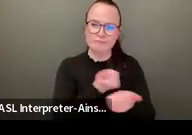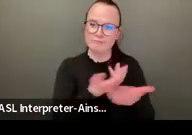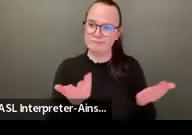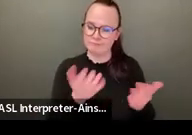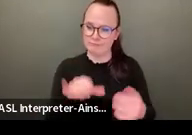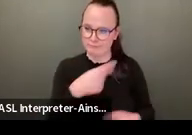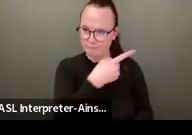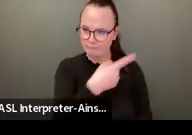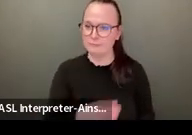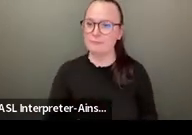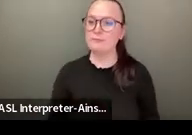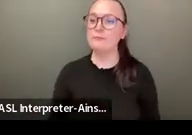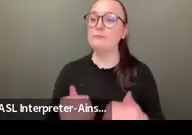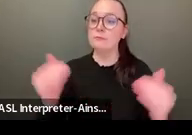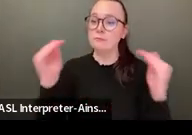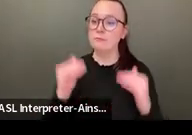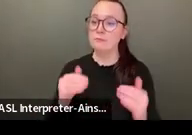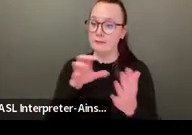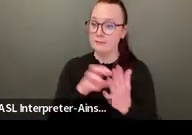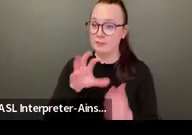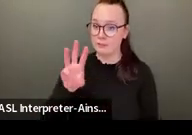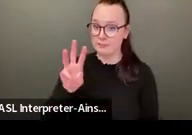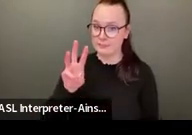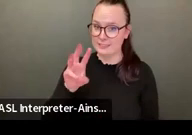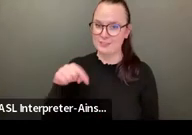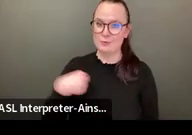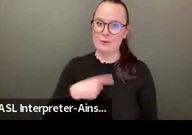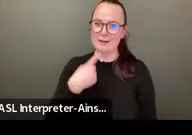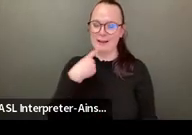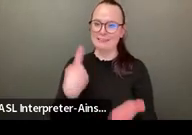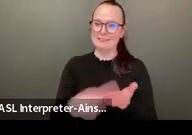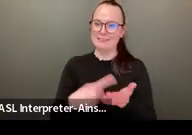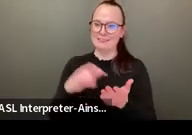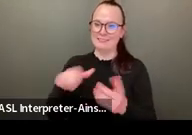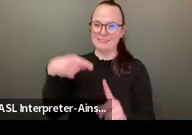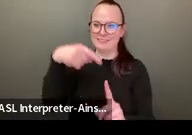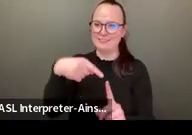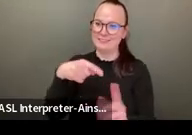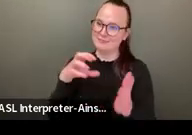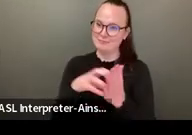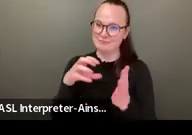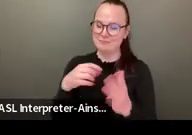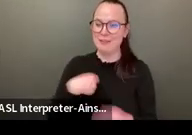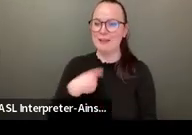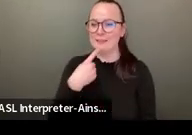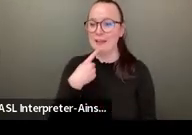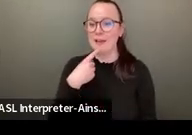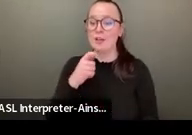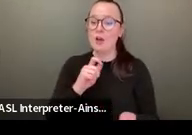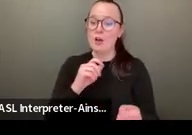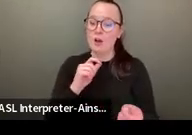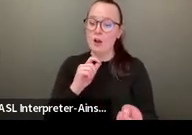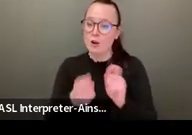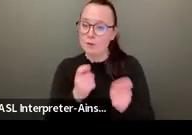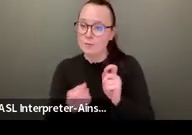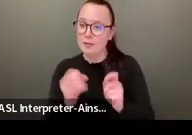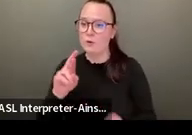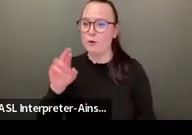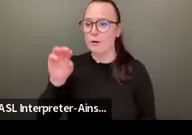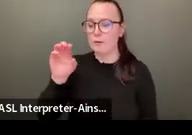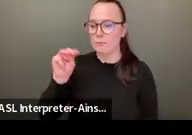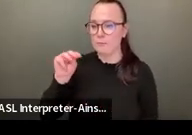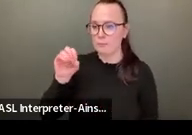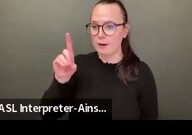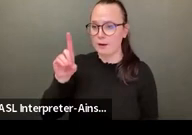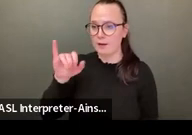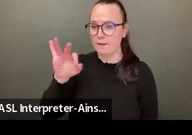Section 6, a lot of times when I refer to this section, I just say this is where you put those accommodations or modifications for the student. And we just